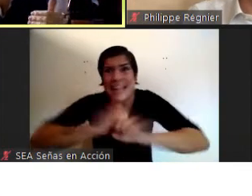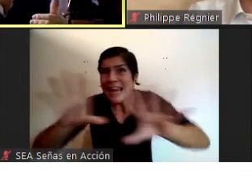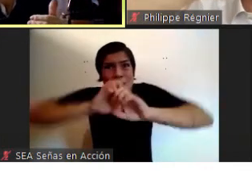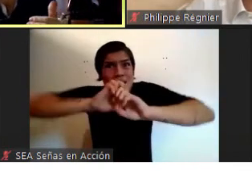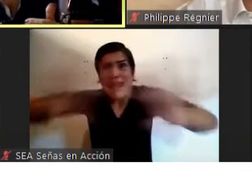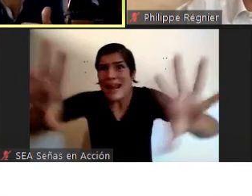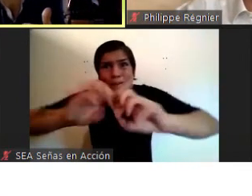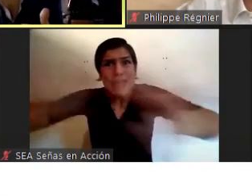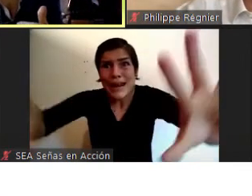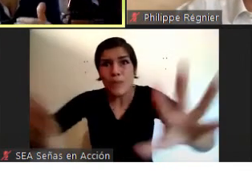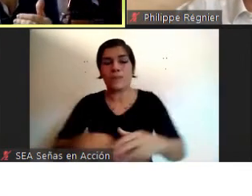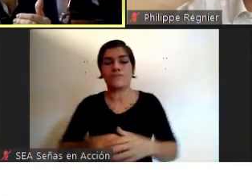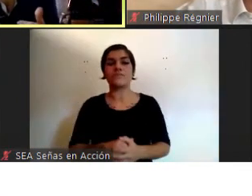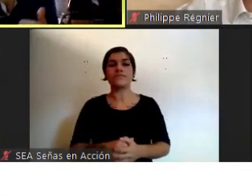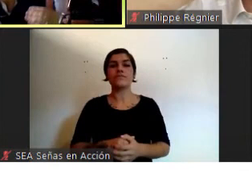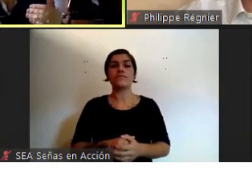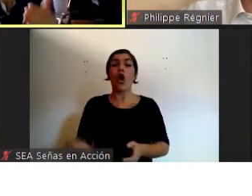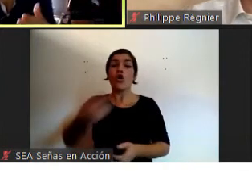translate, for